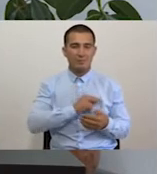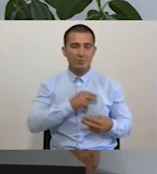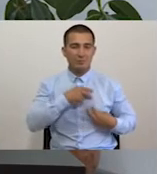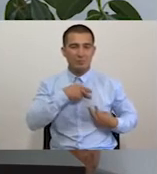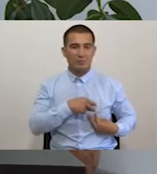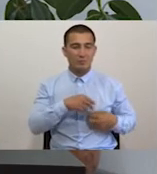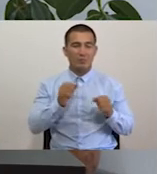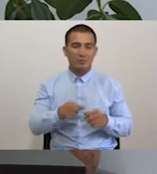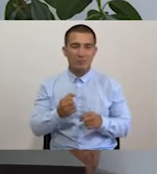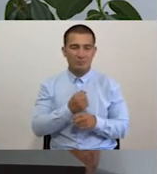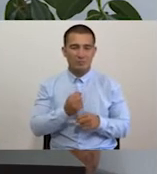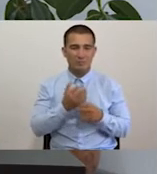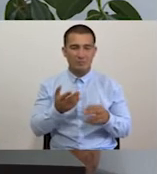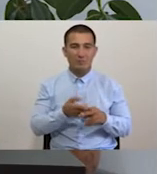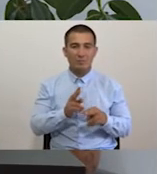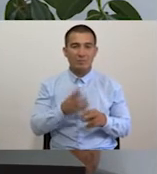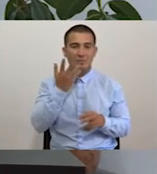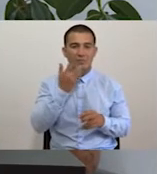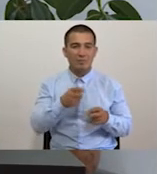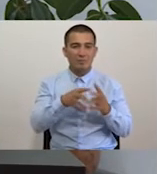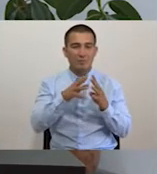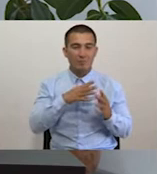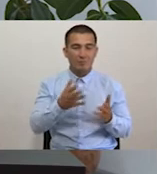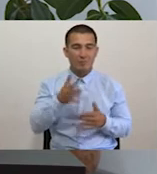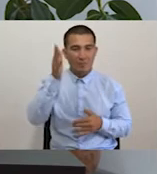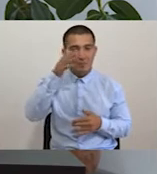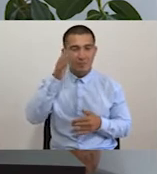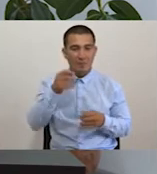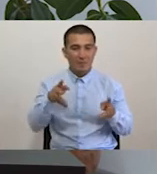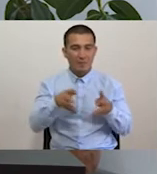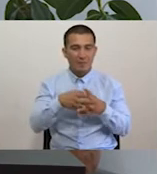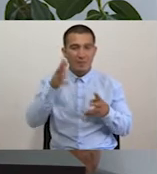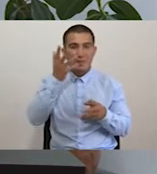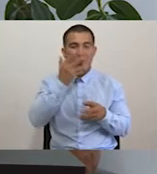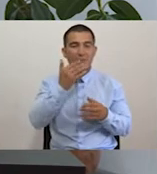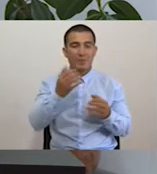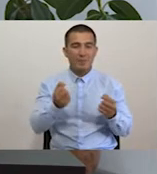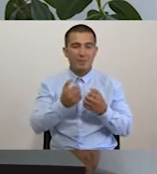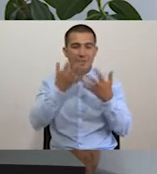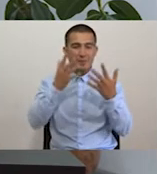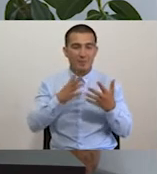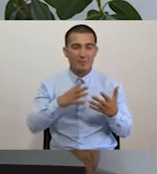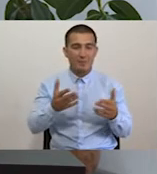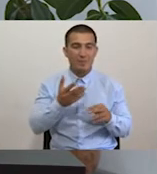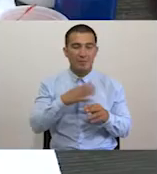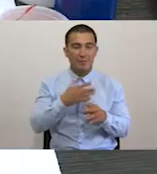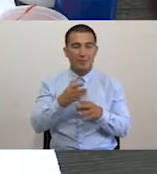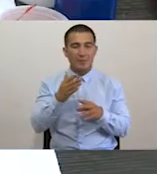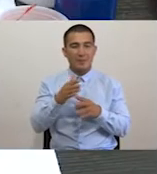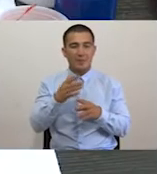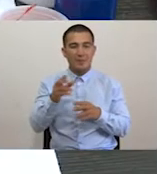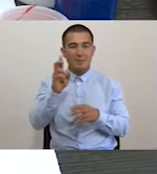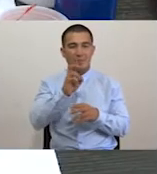qo'llaymiz. Demak, mana shu tayyorlagan rangimizga suv qo'shgan holda rangimizni ochartirib, borgan sari